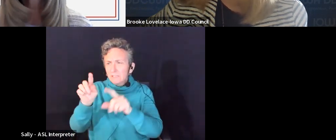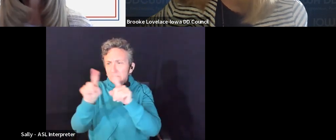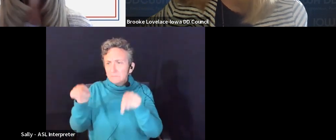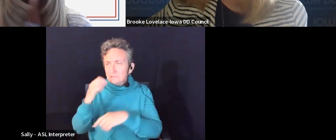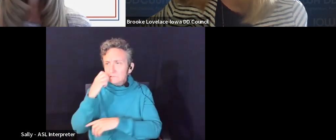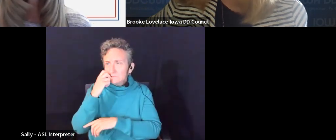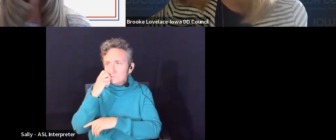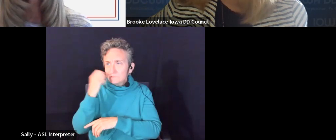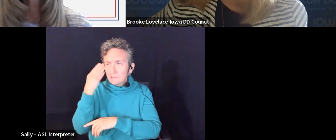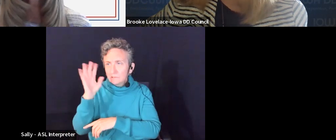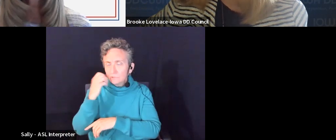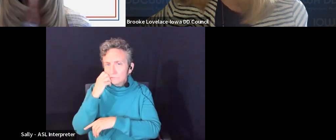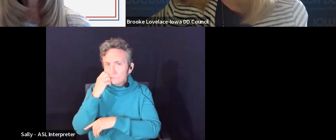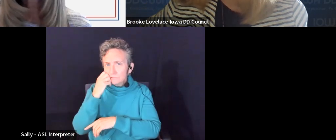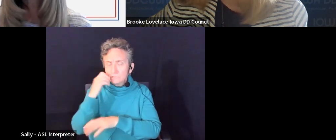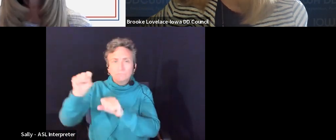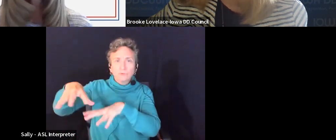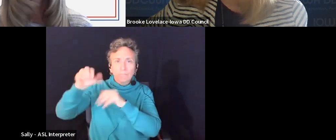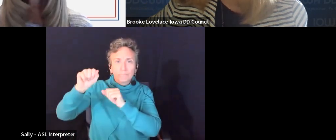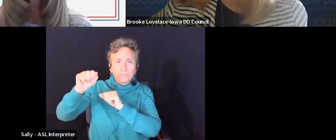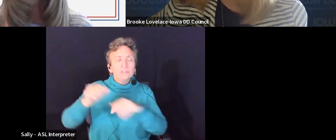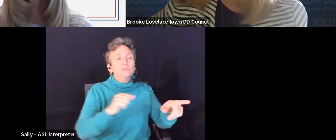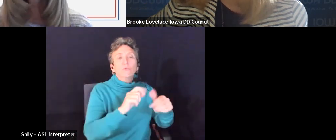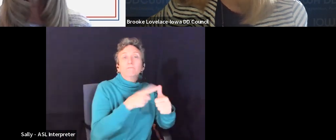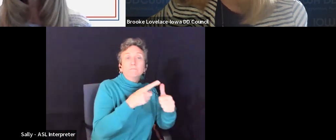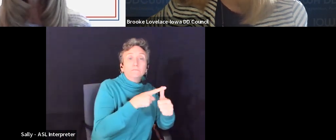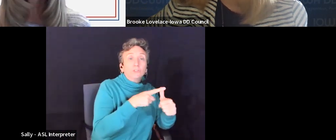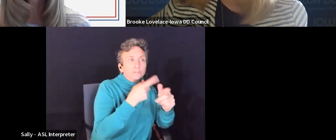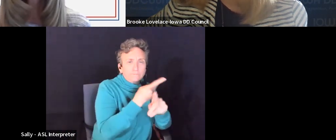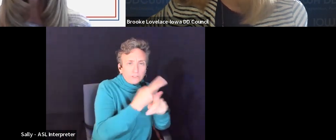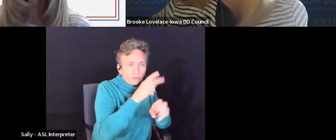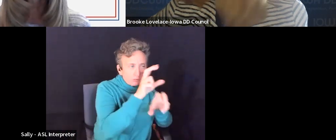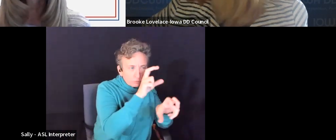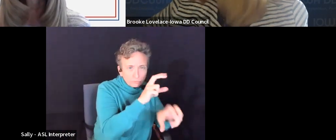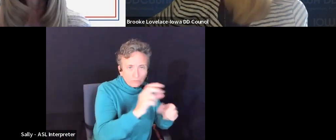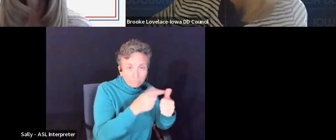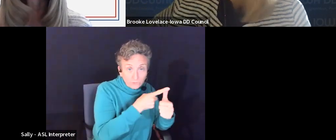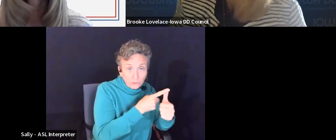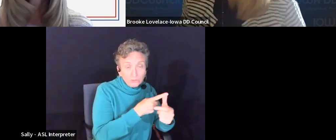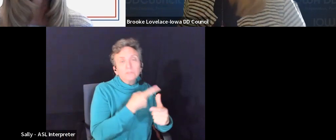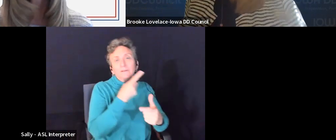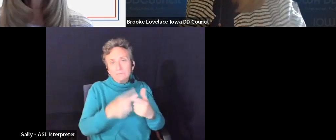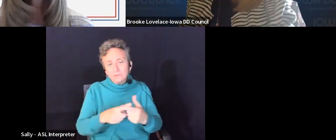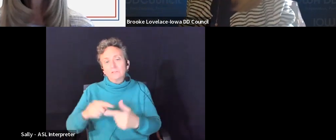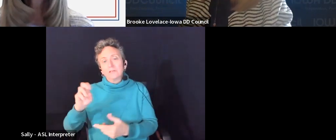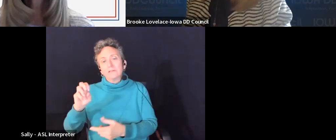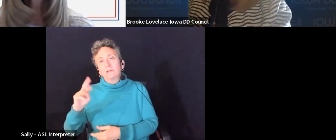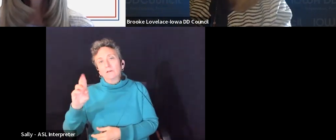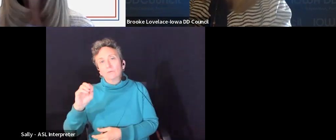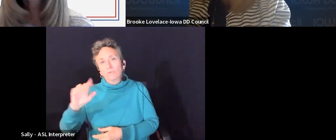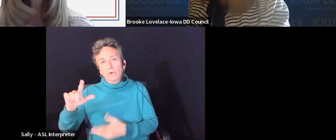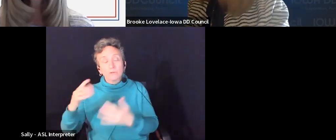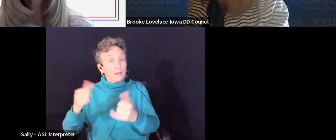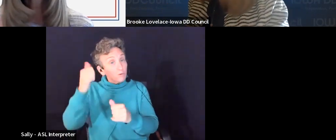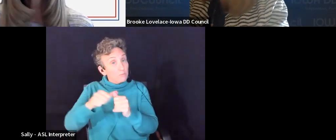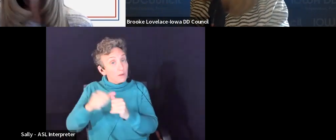want to do. So that's just a great thing to get started. If that happens to you at any point in the enrollment, you can always save your